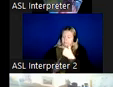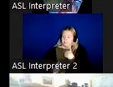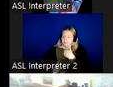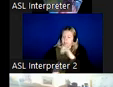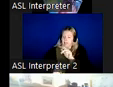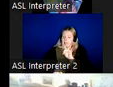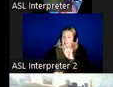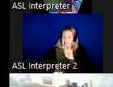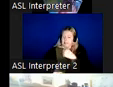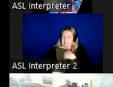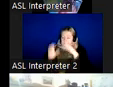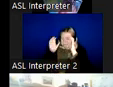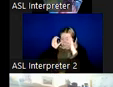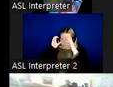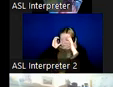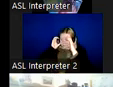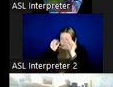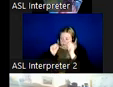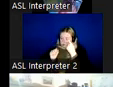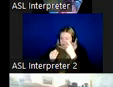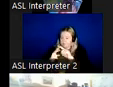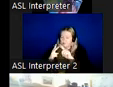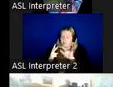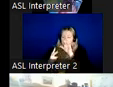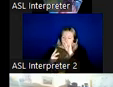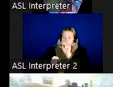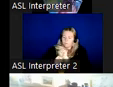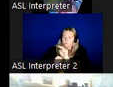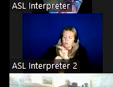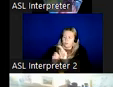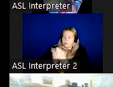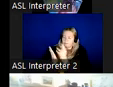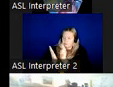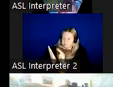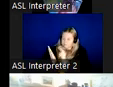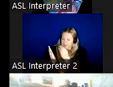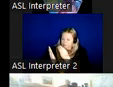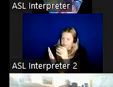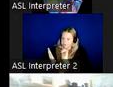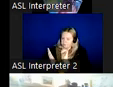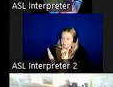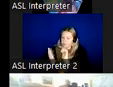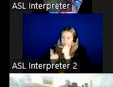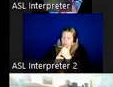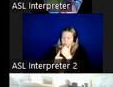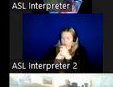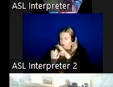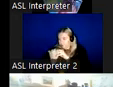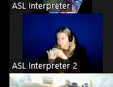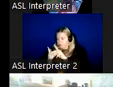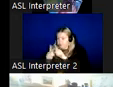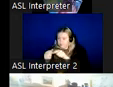as well as little bird watching guides in the backpack. So you're able to sort of learn something new,